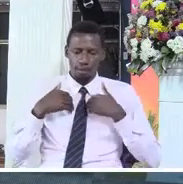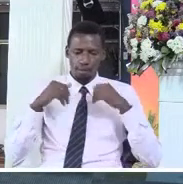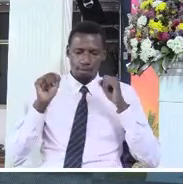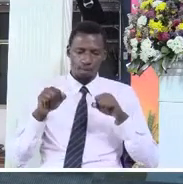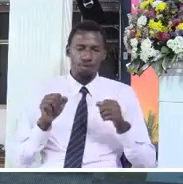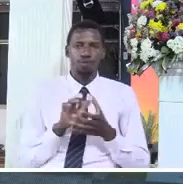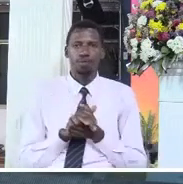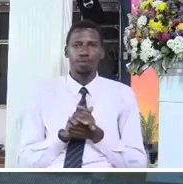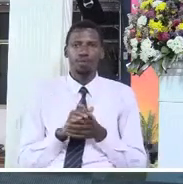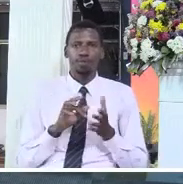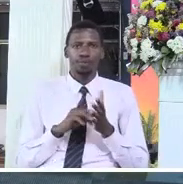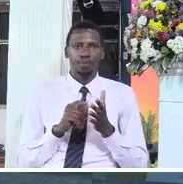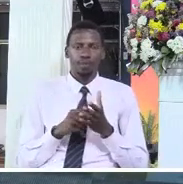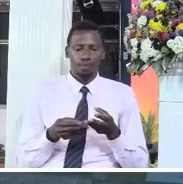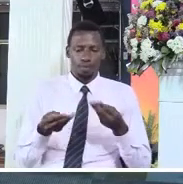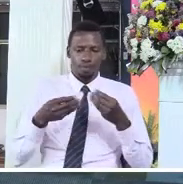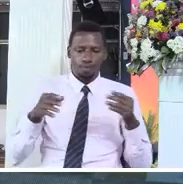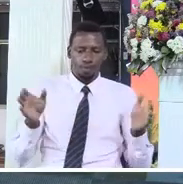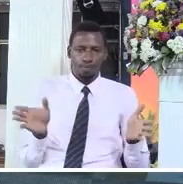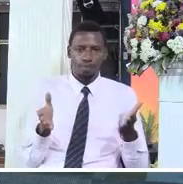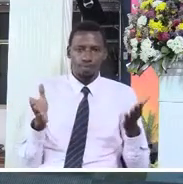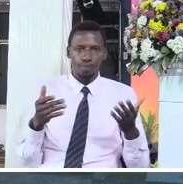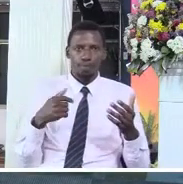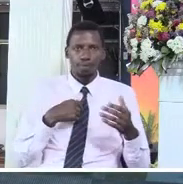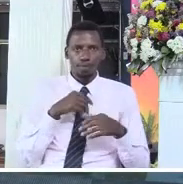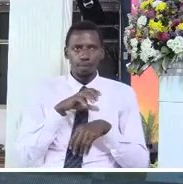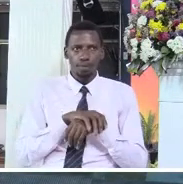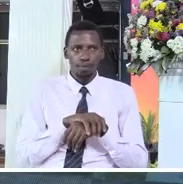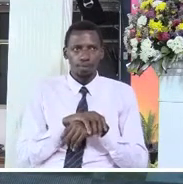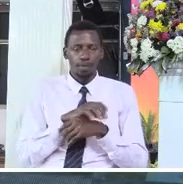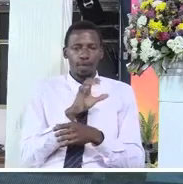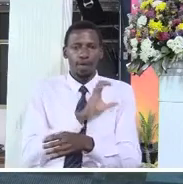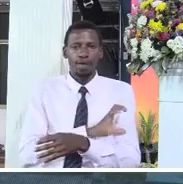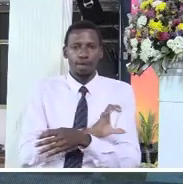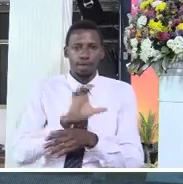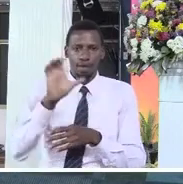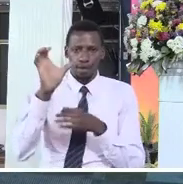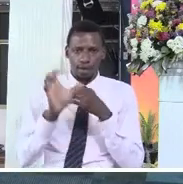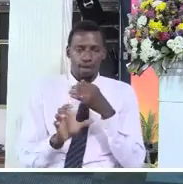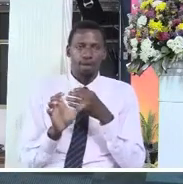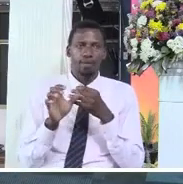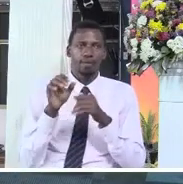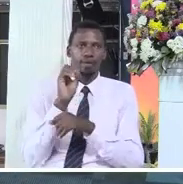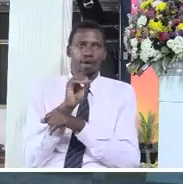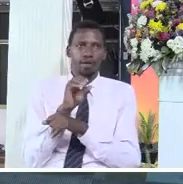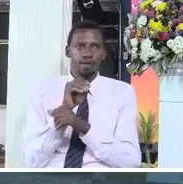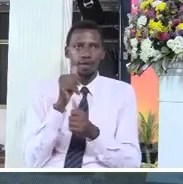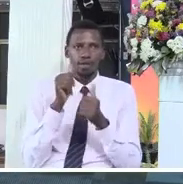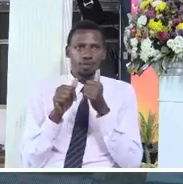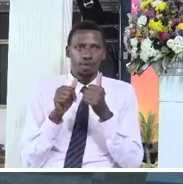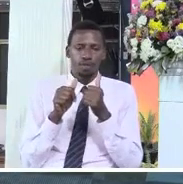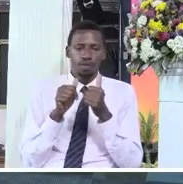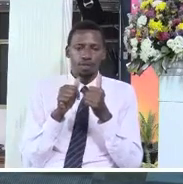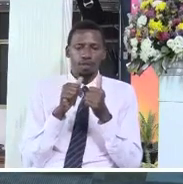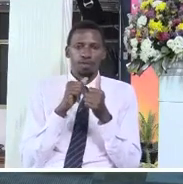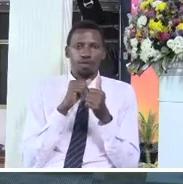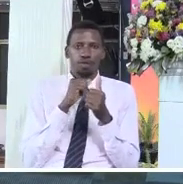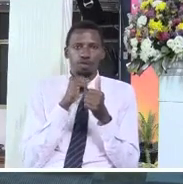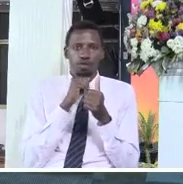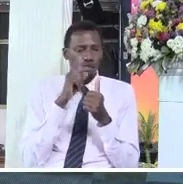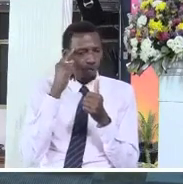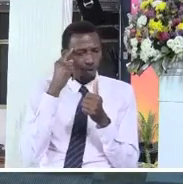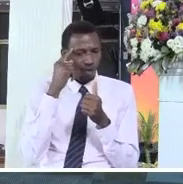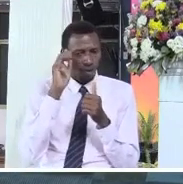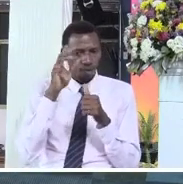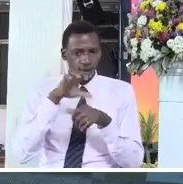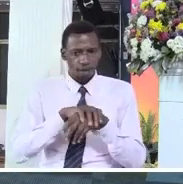been encouraging. I have found career advice that I don't think I would have found if I just stuck to my local